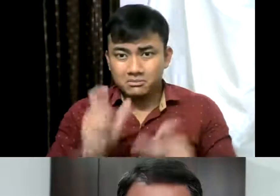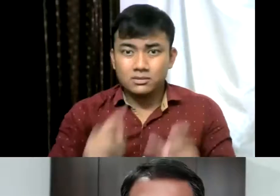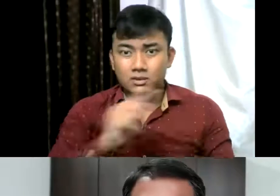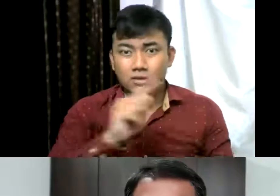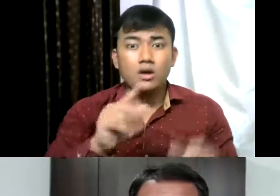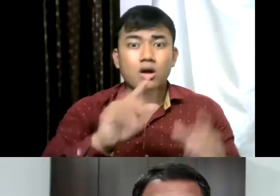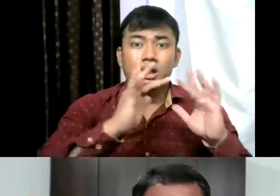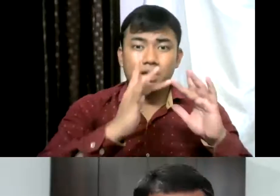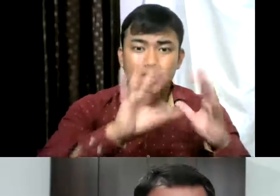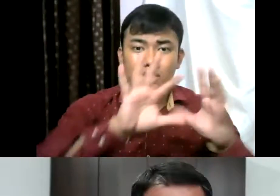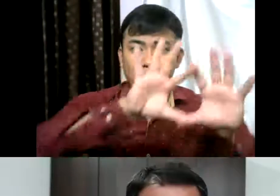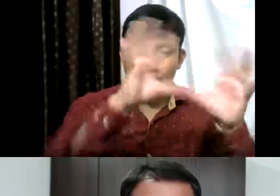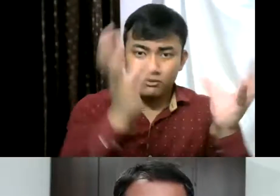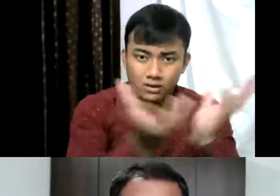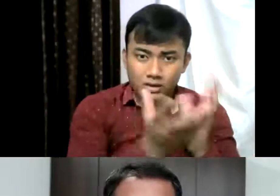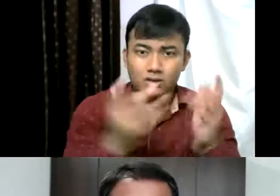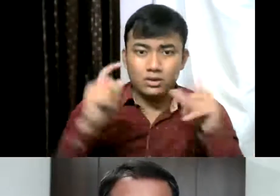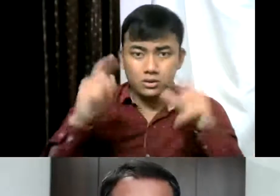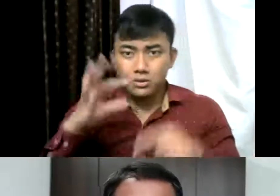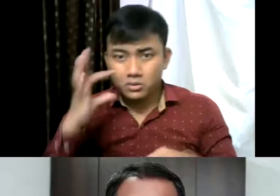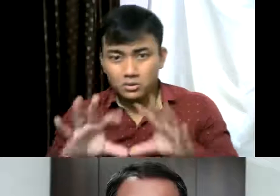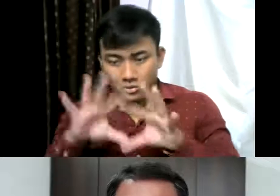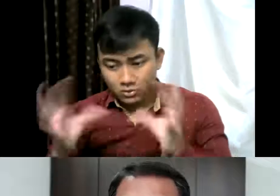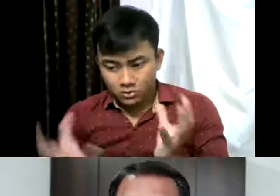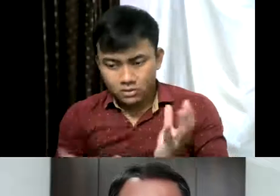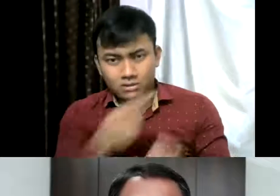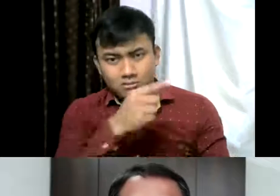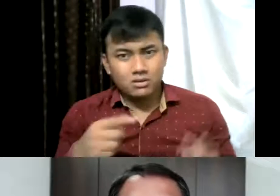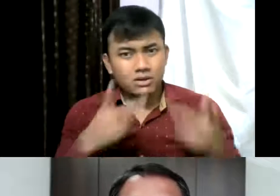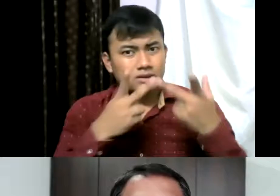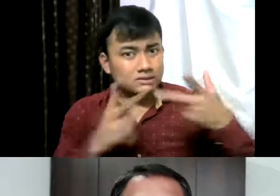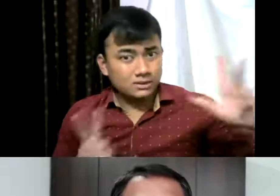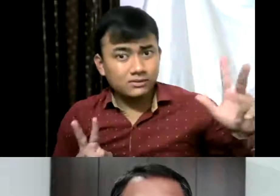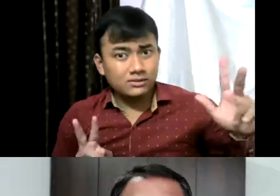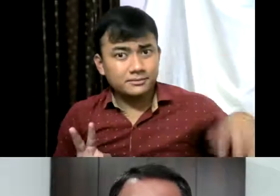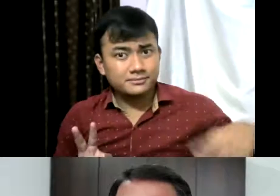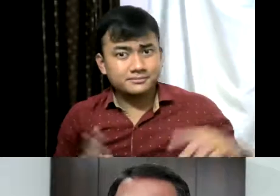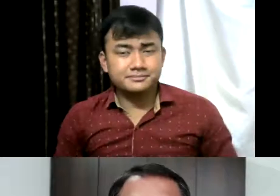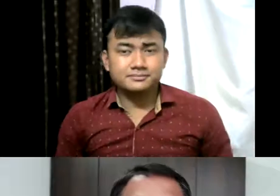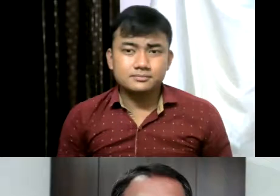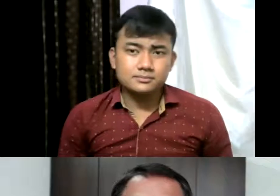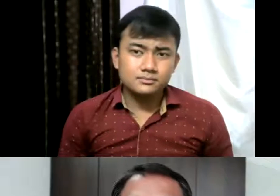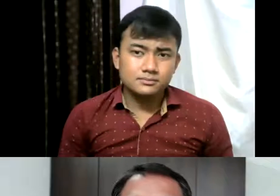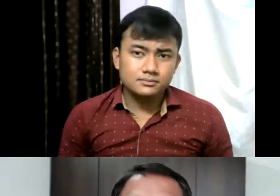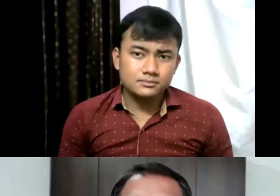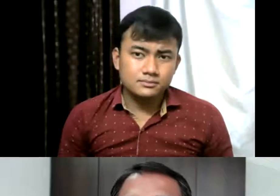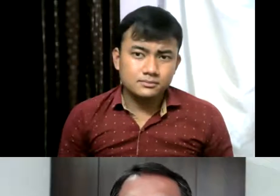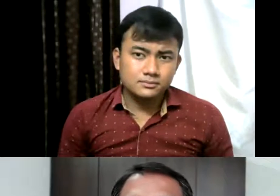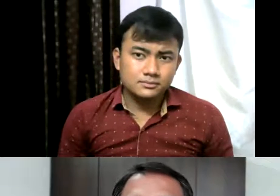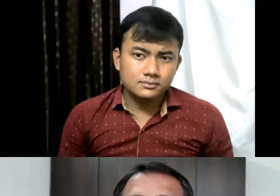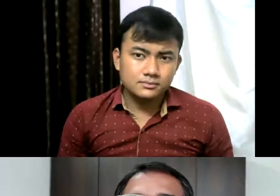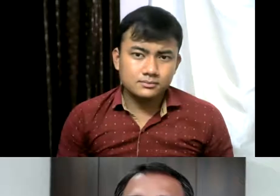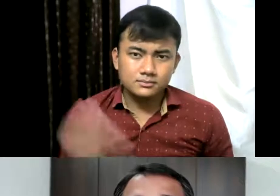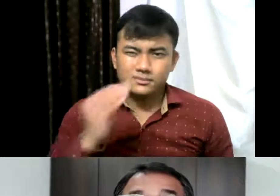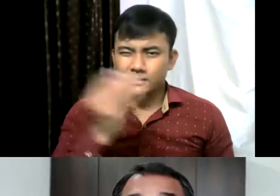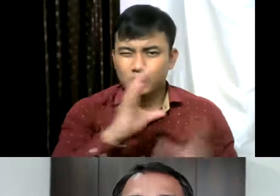well. While it democratizes, but it also deepens and accentuates those. So the same, sort of group of